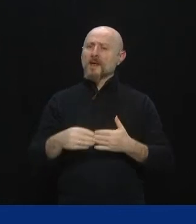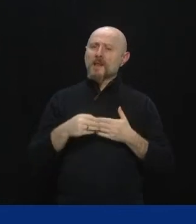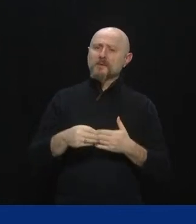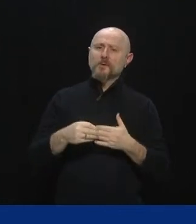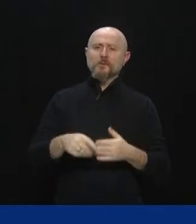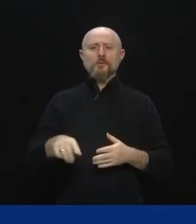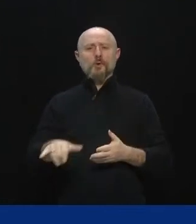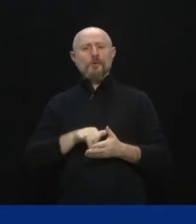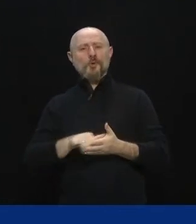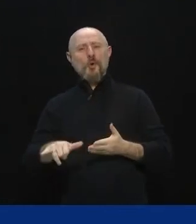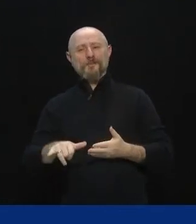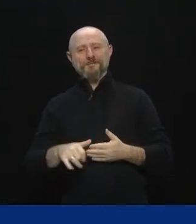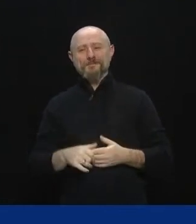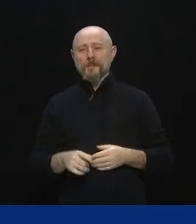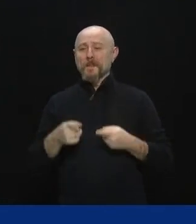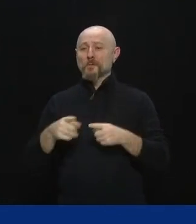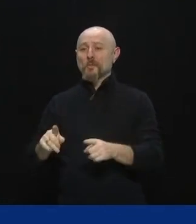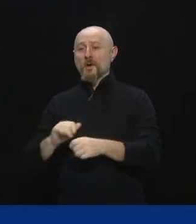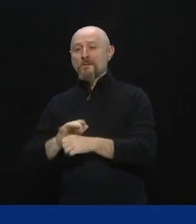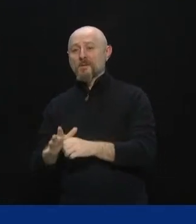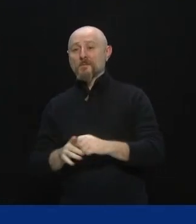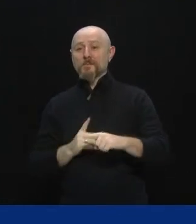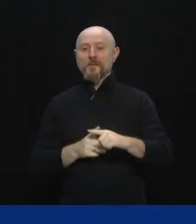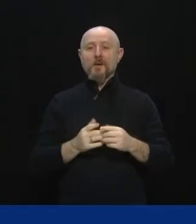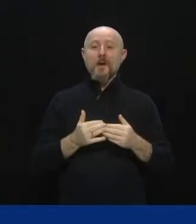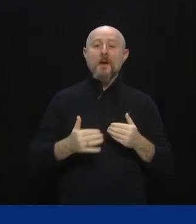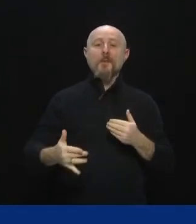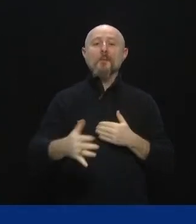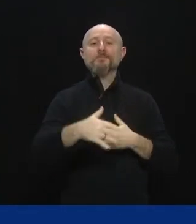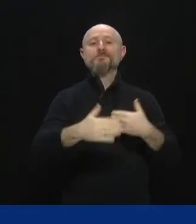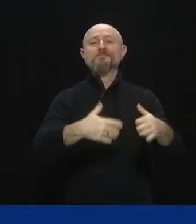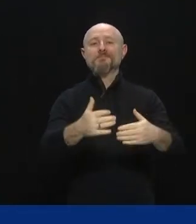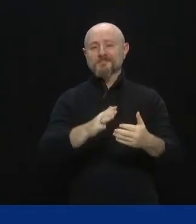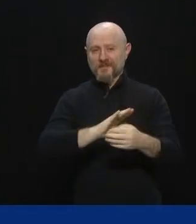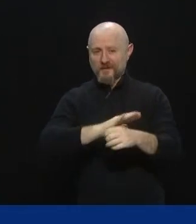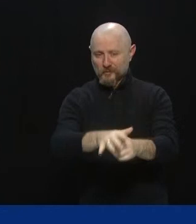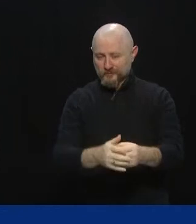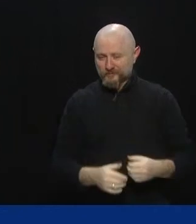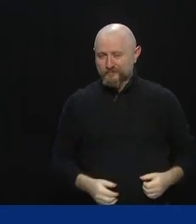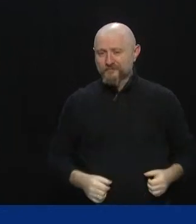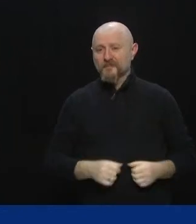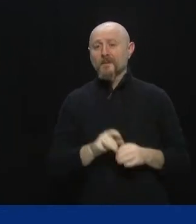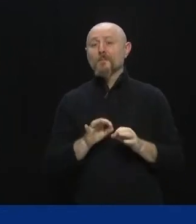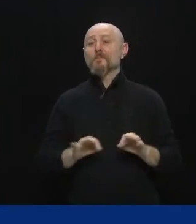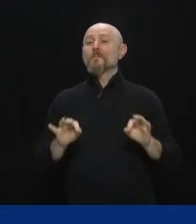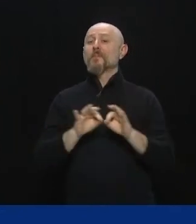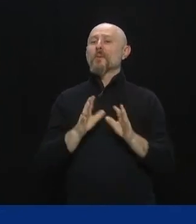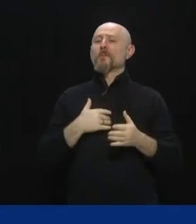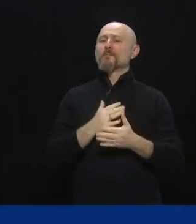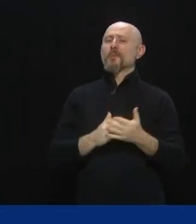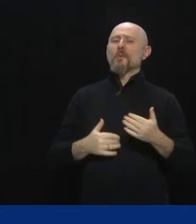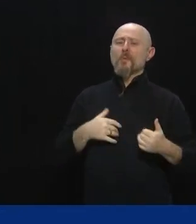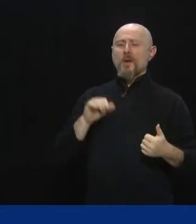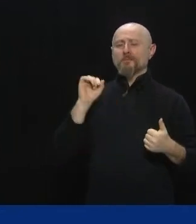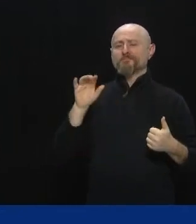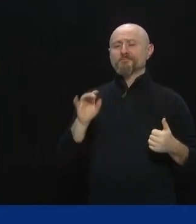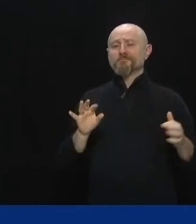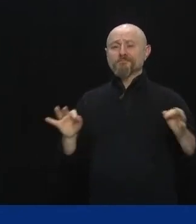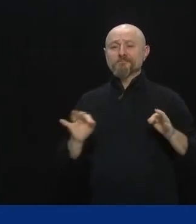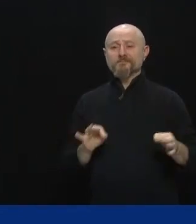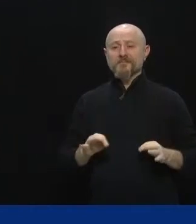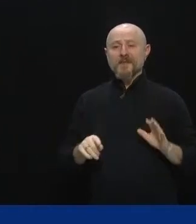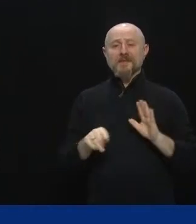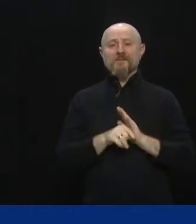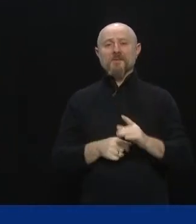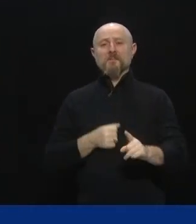the pandemic, but also the post-pandemic world. And an important part of it was talking about some of the collateral damage of the pandemic, and that has been